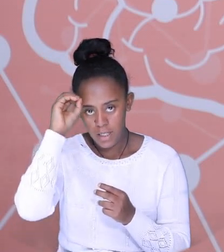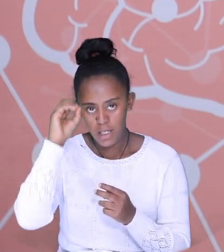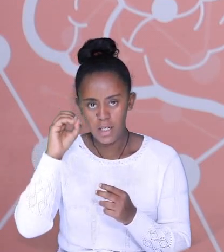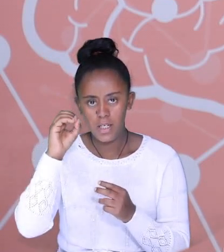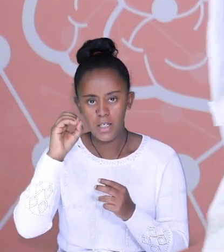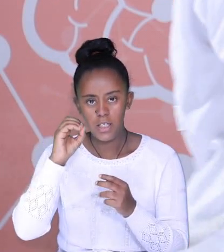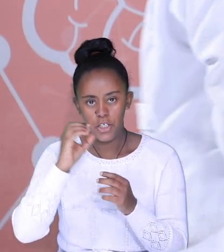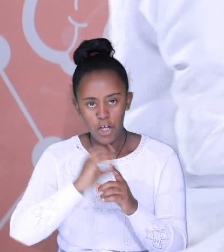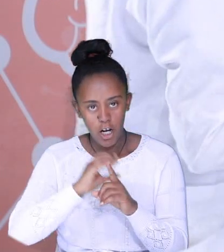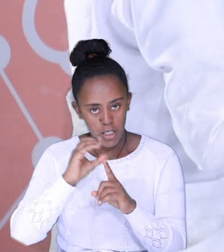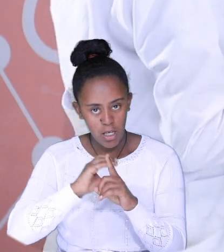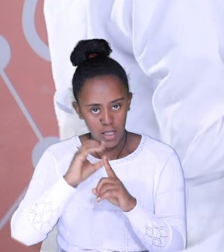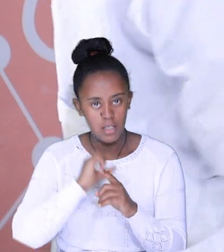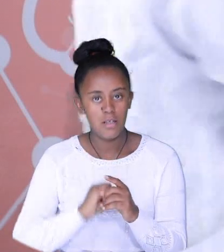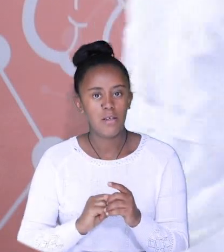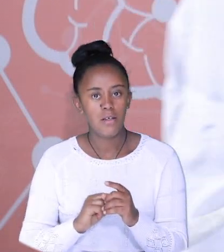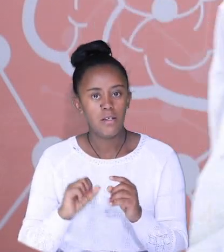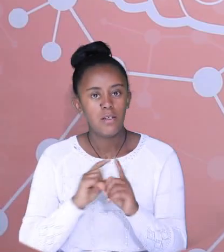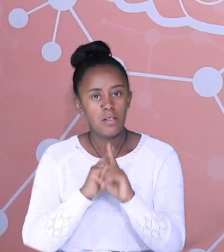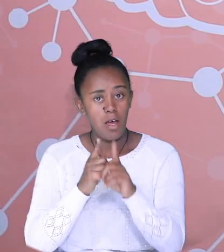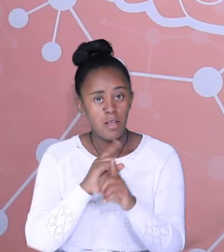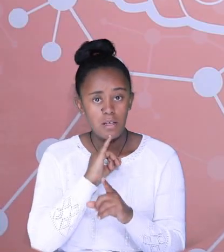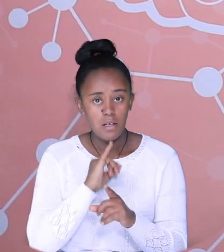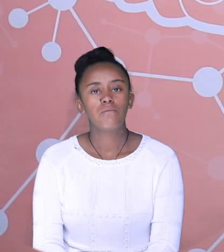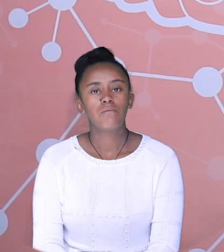Celsius. The answer is